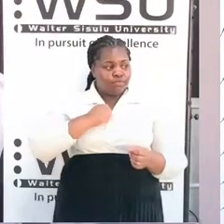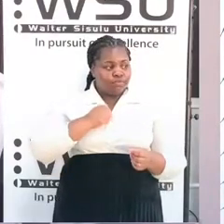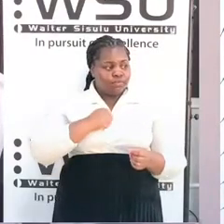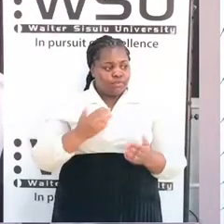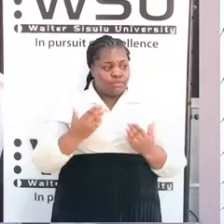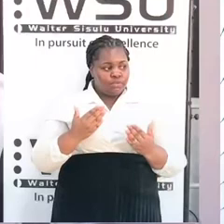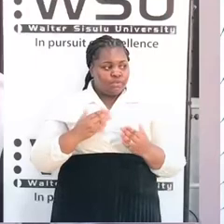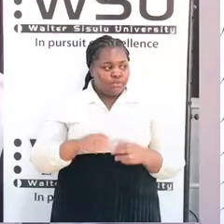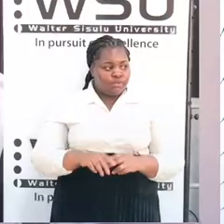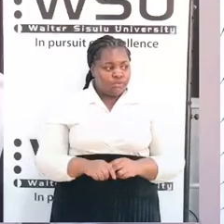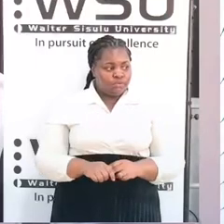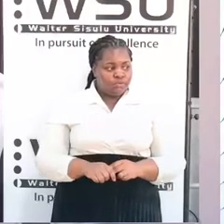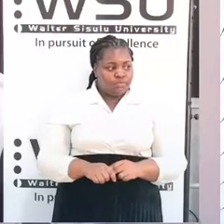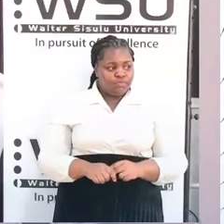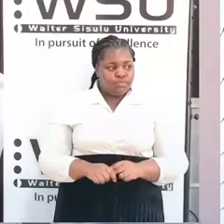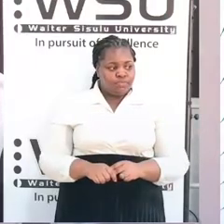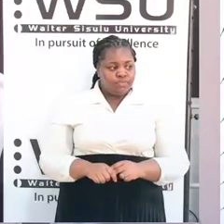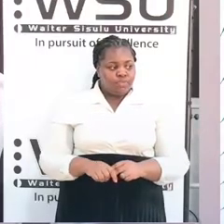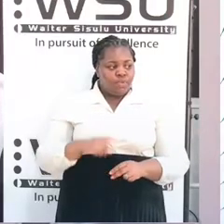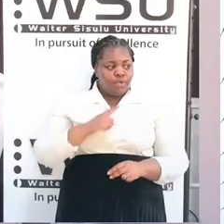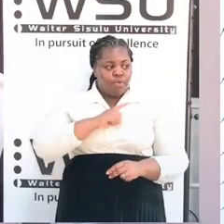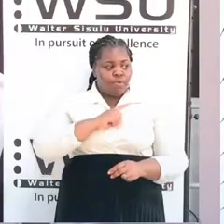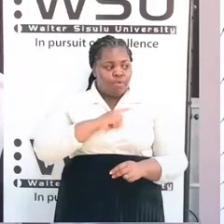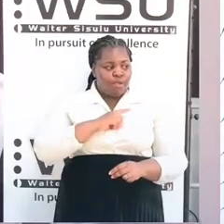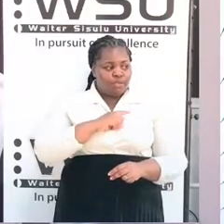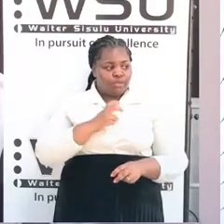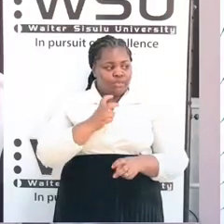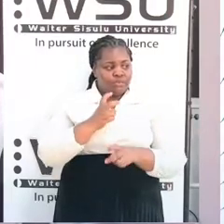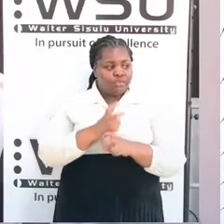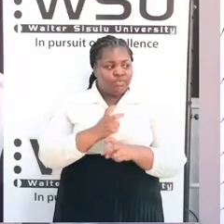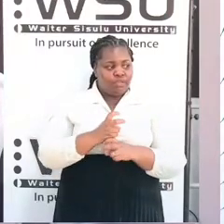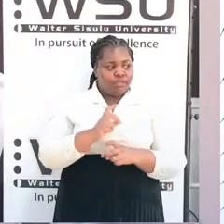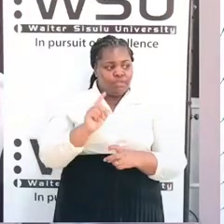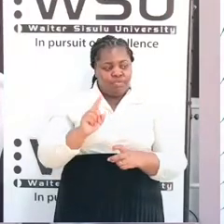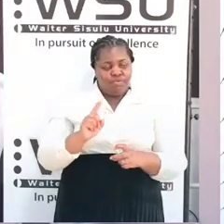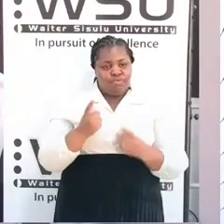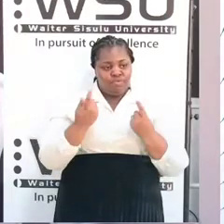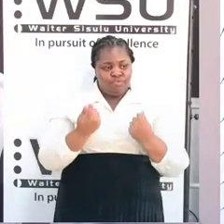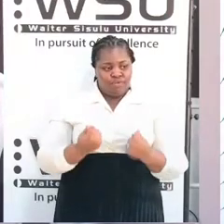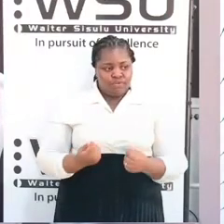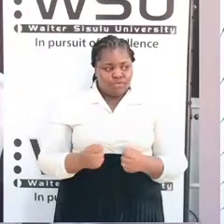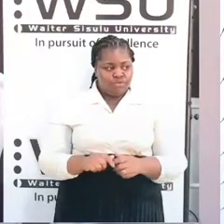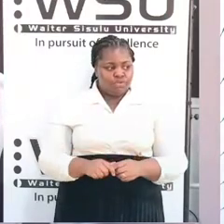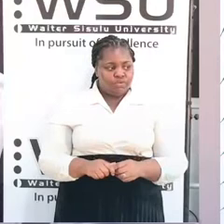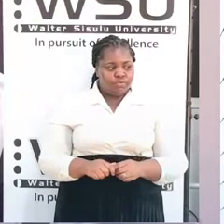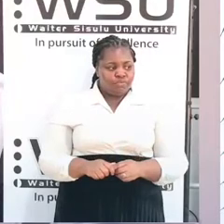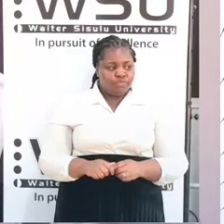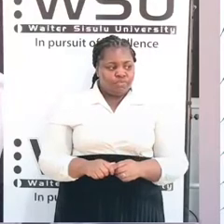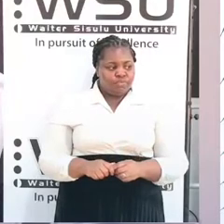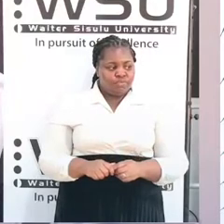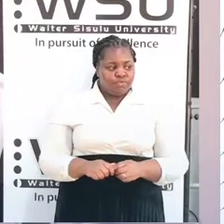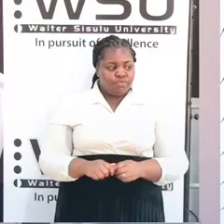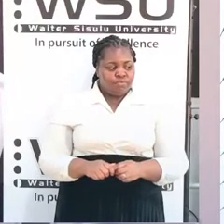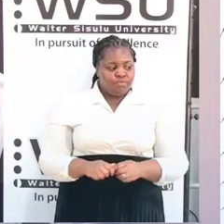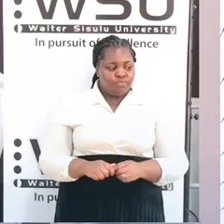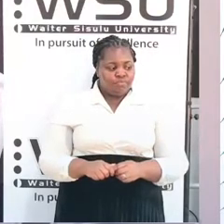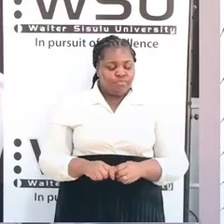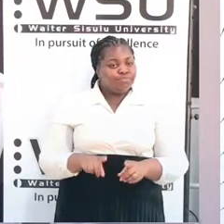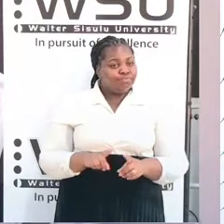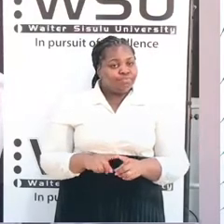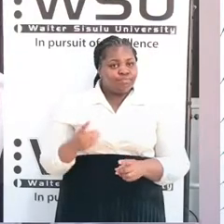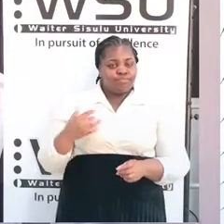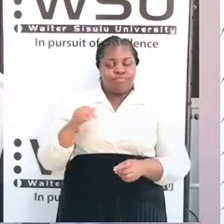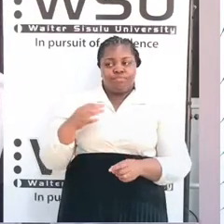not due to financial difficulties, or instances when you sought answers from